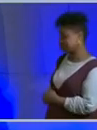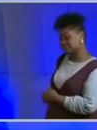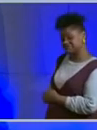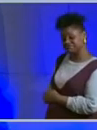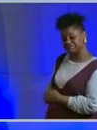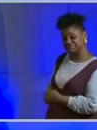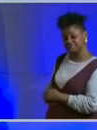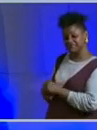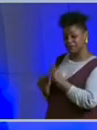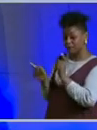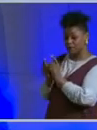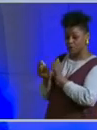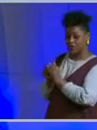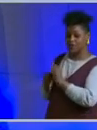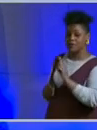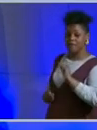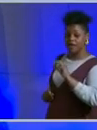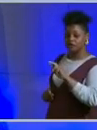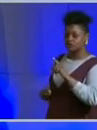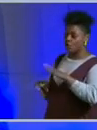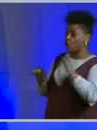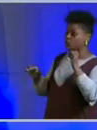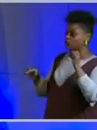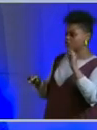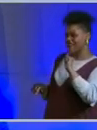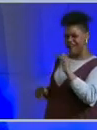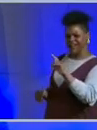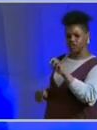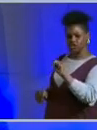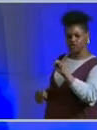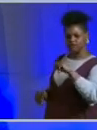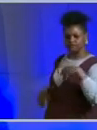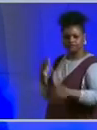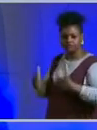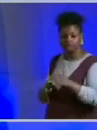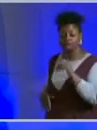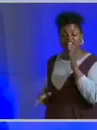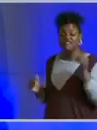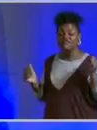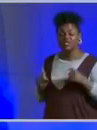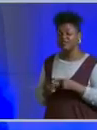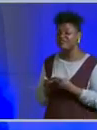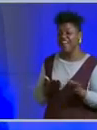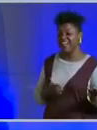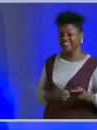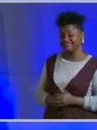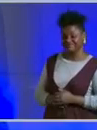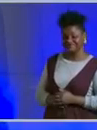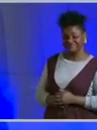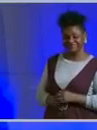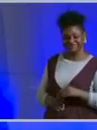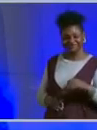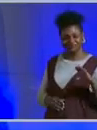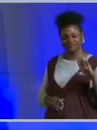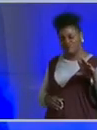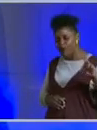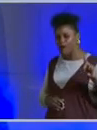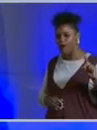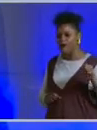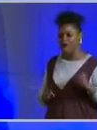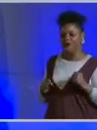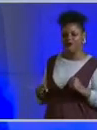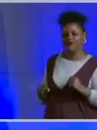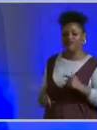action to be courageous, bold, and not afraid to fail. And so I want to thank you all